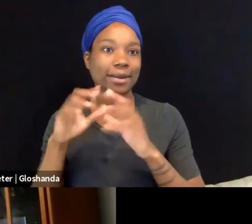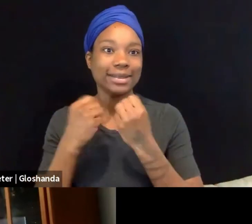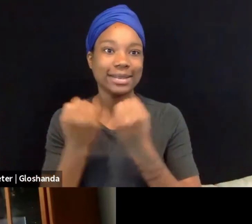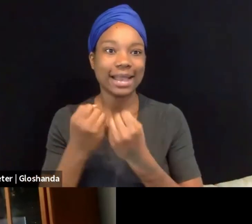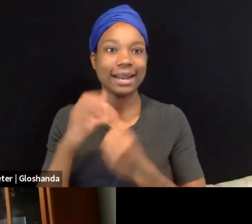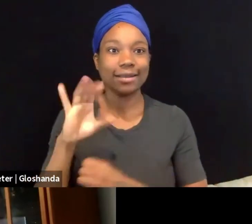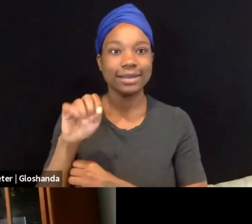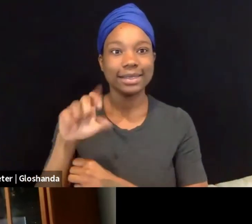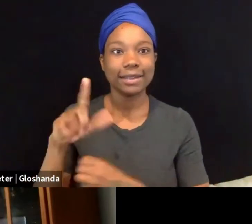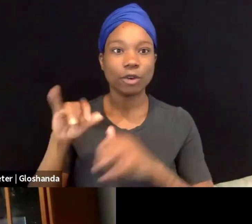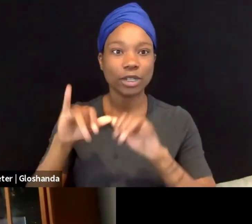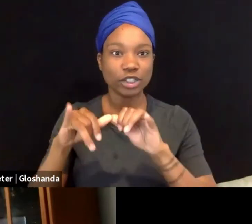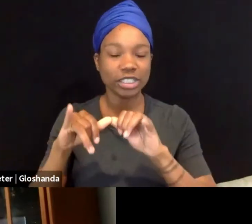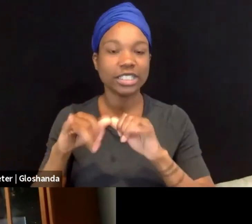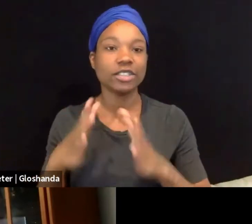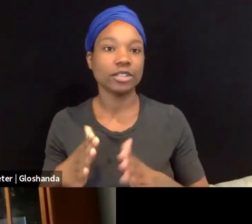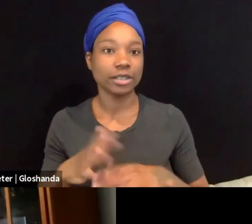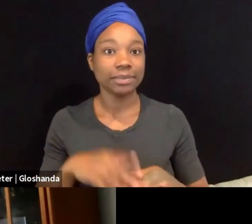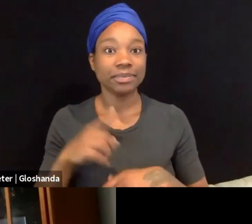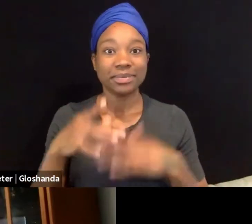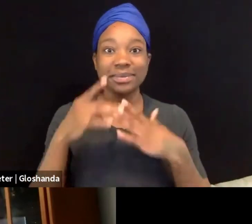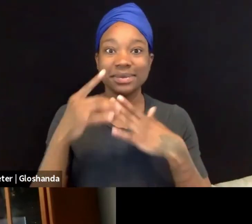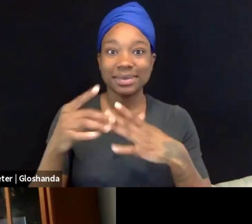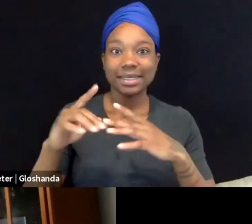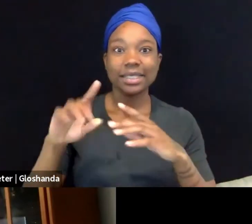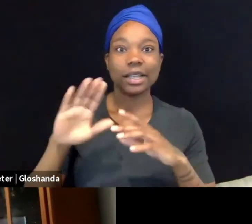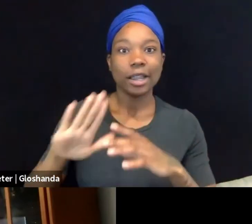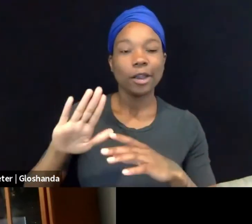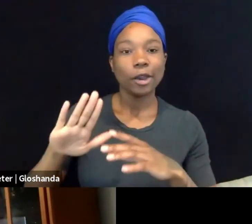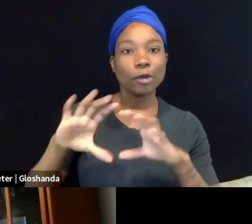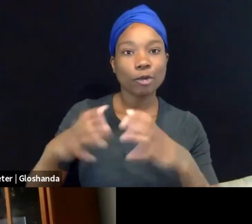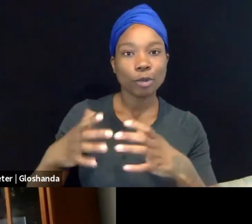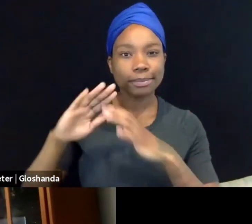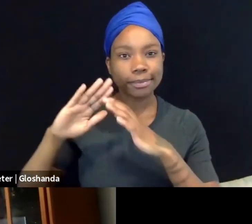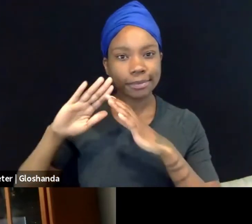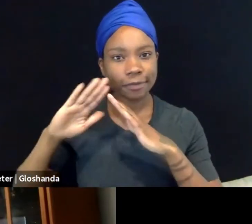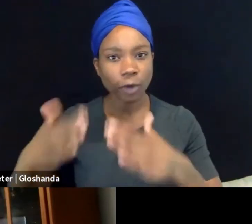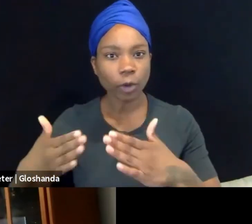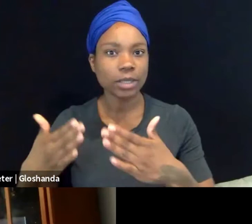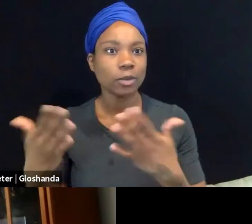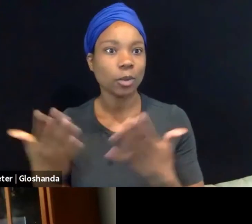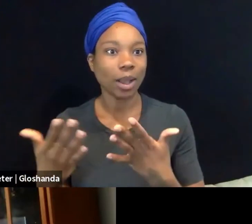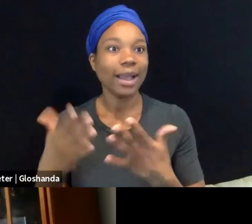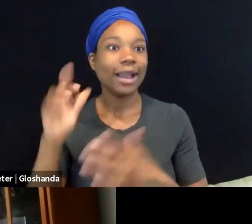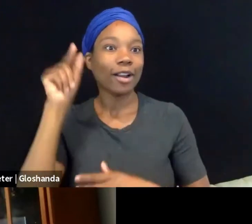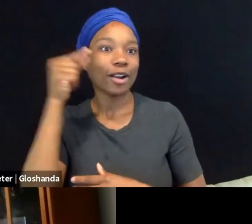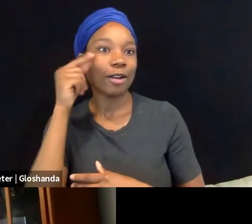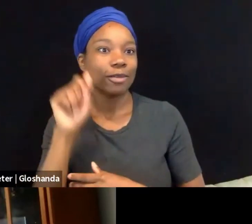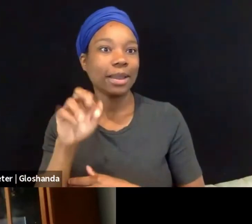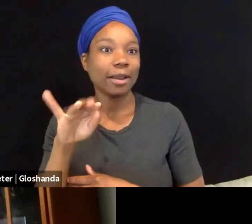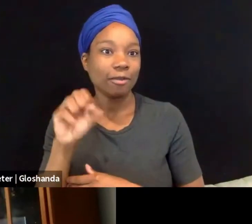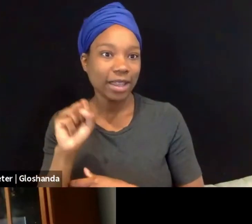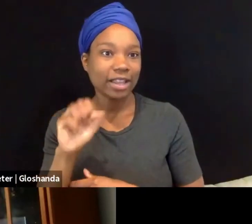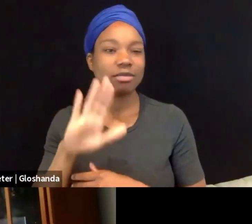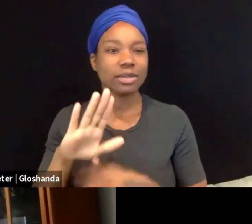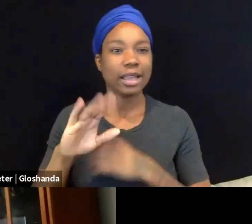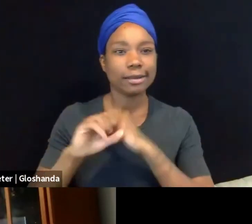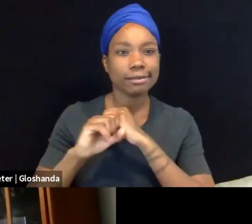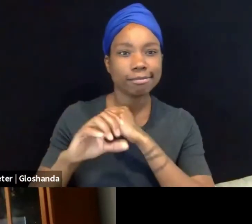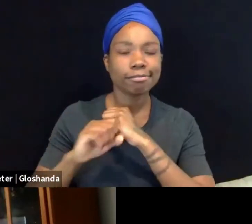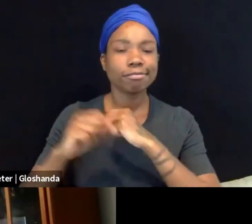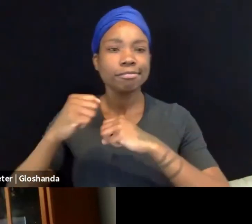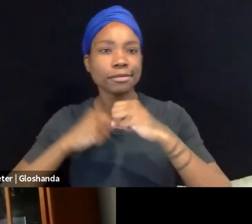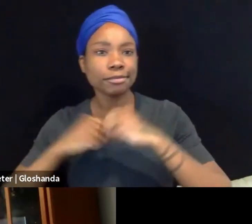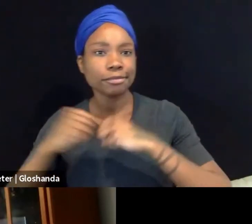media relations, and infrastructure policy for the Society, including ASCE's Infrastructure Report Card and Failure to Act, the Economic